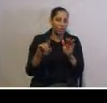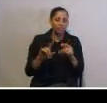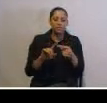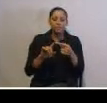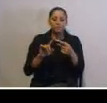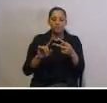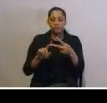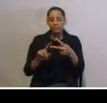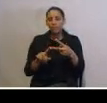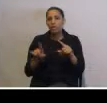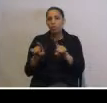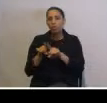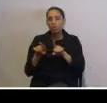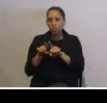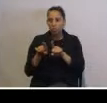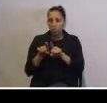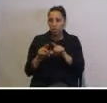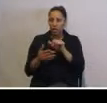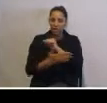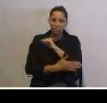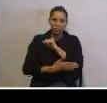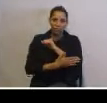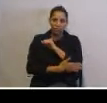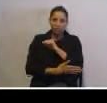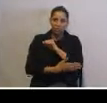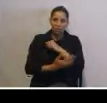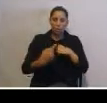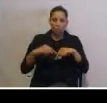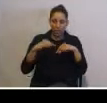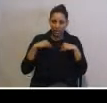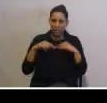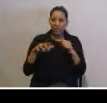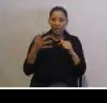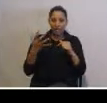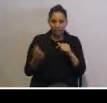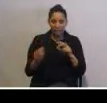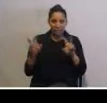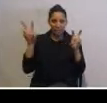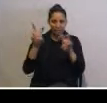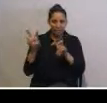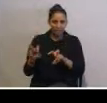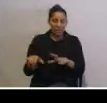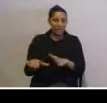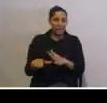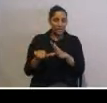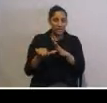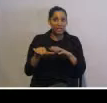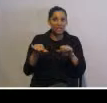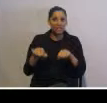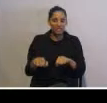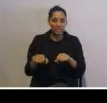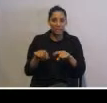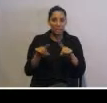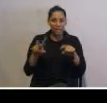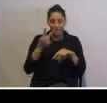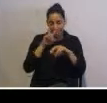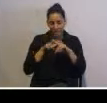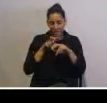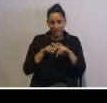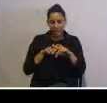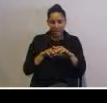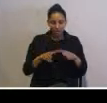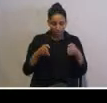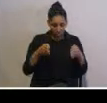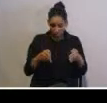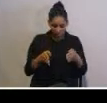which has had cheap electricity for a while. But need to go global because we want